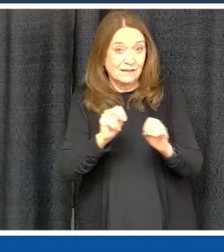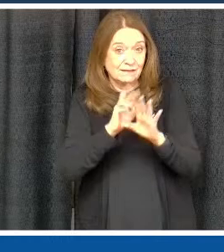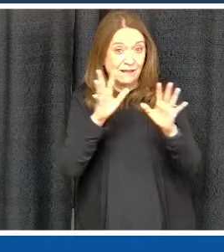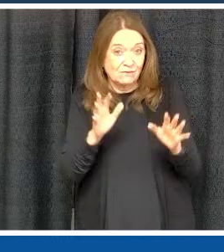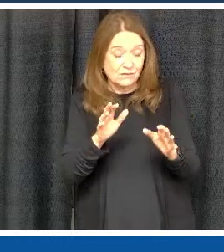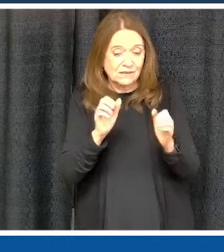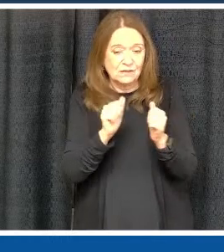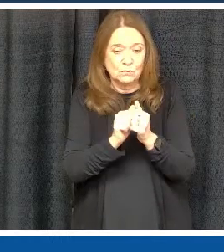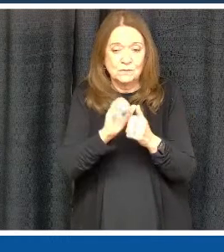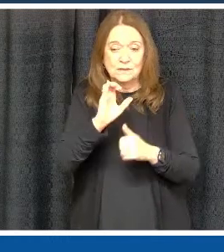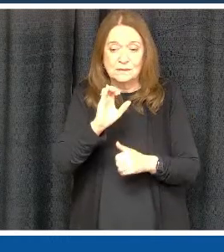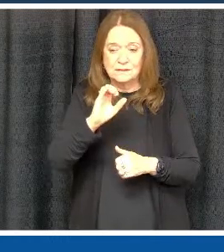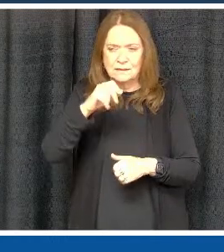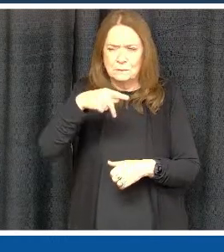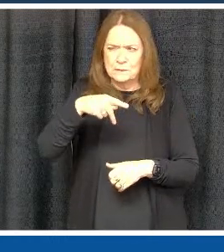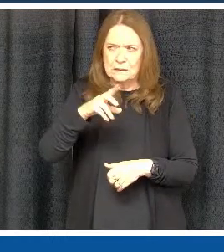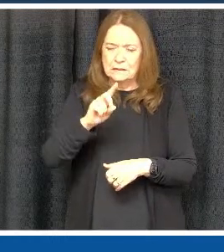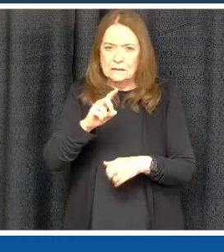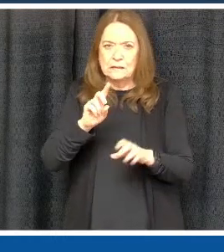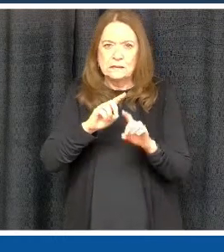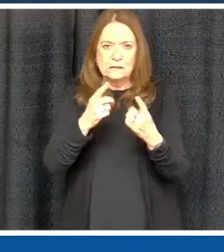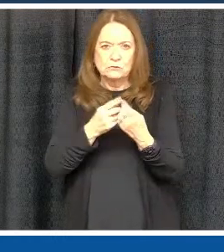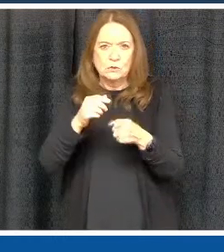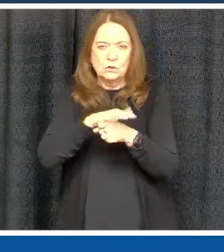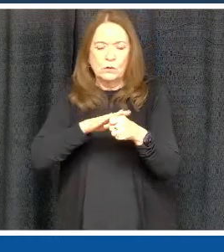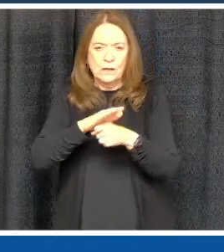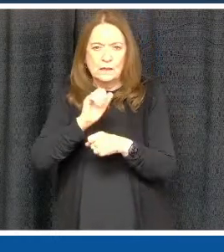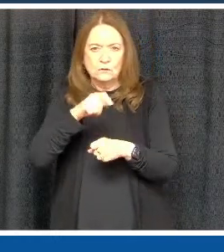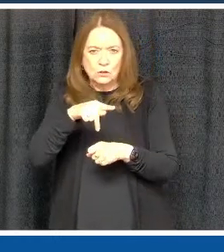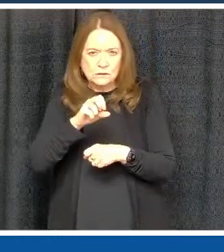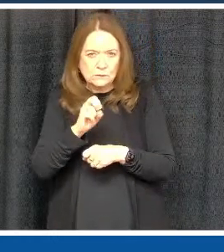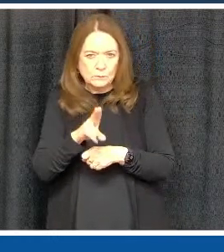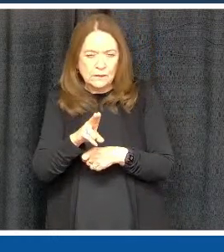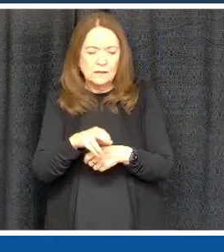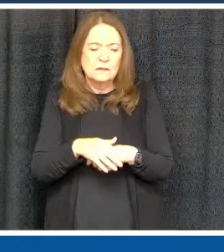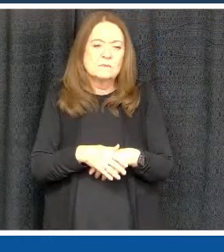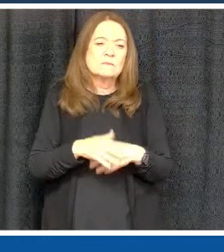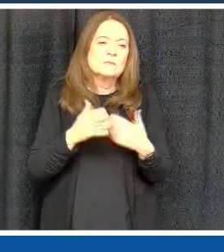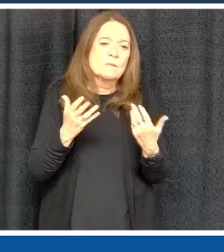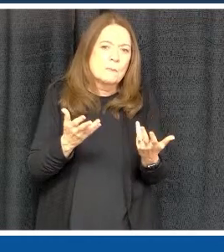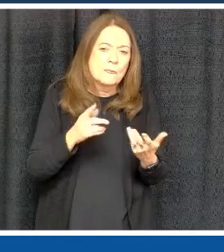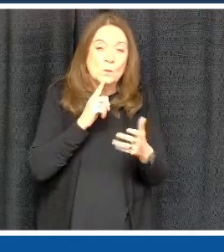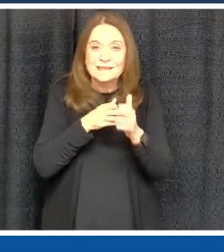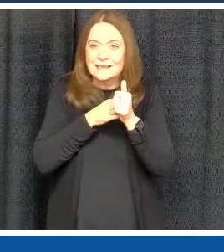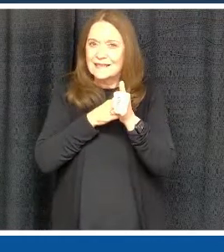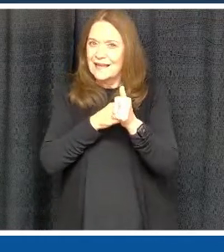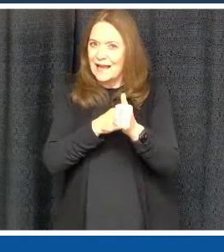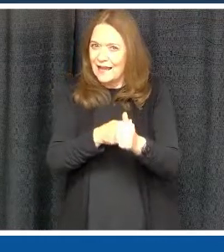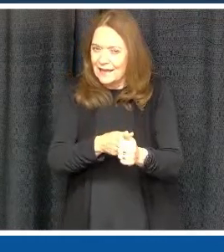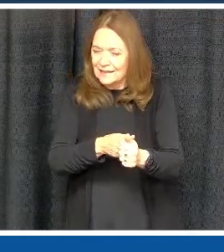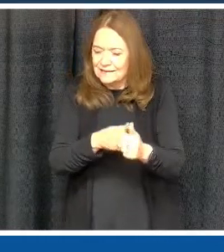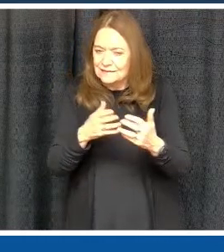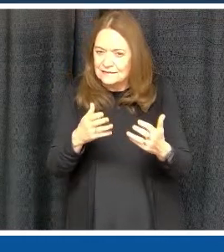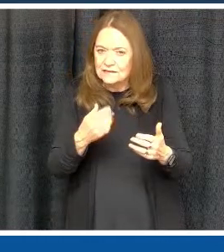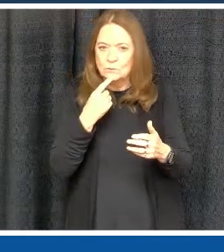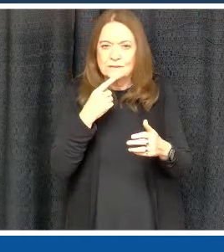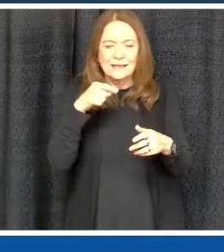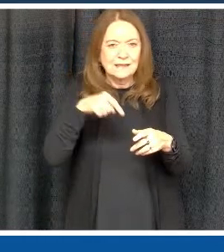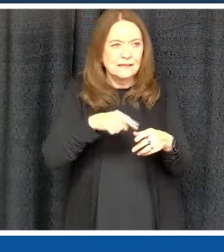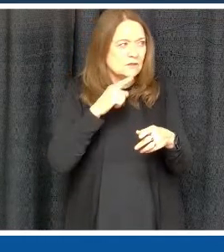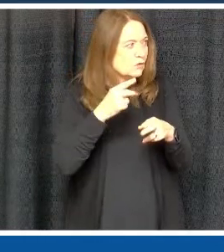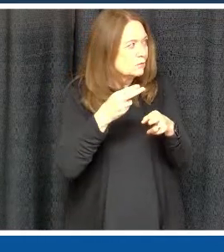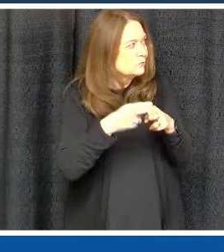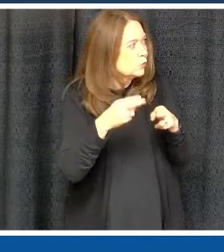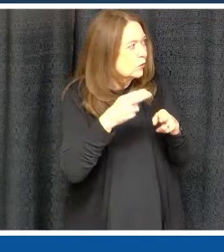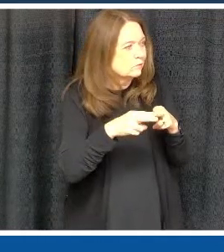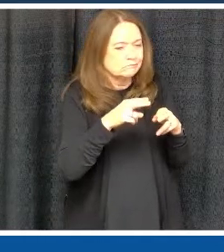CBD district and centered around Austin P and the downtown uses. So it's a guide, and it'll say, these are short blurbs, but